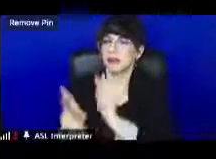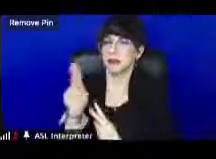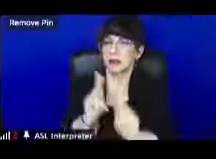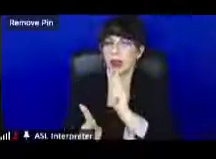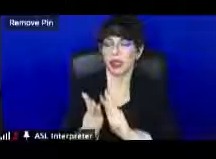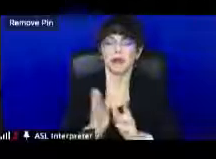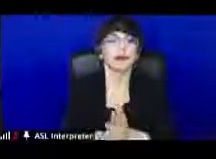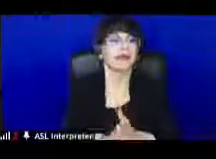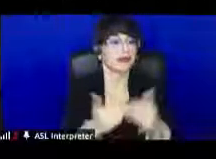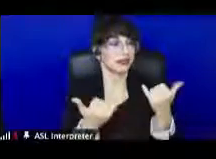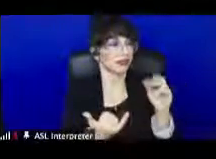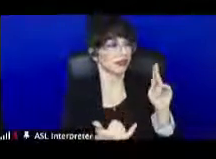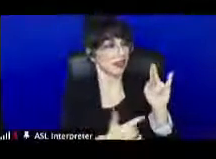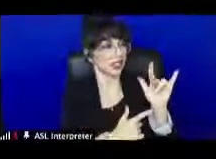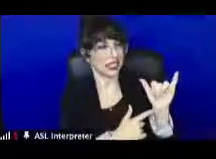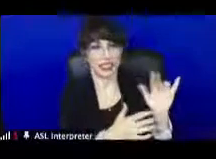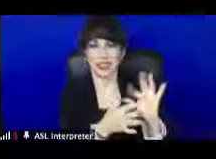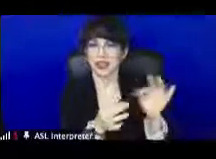you, Chair.